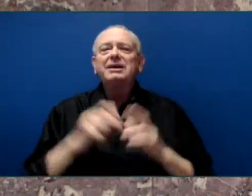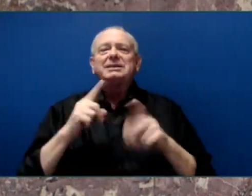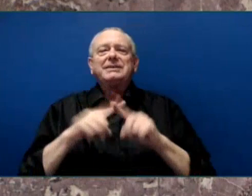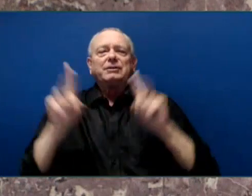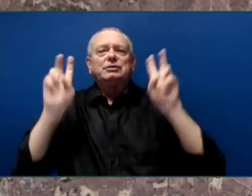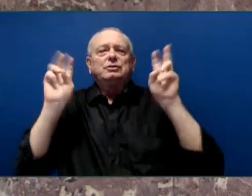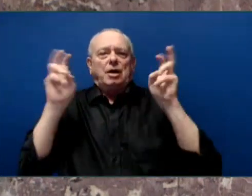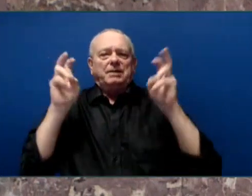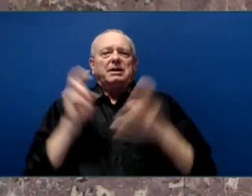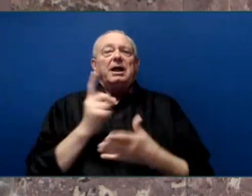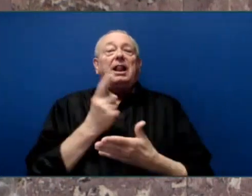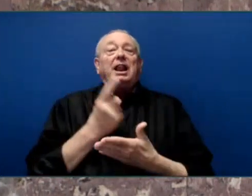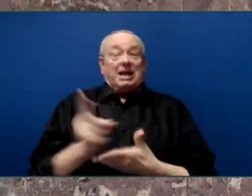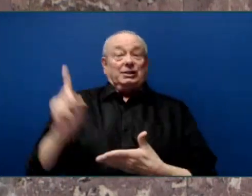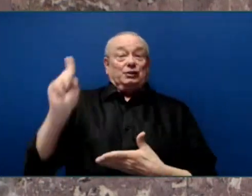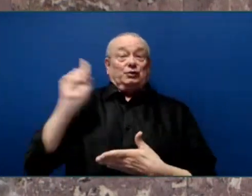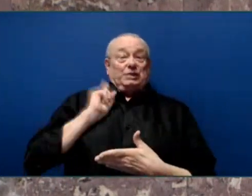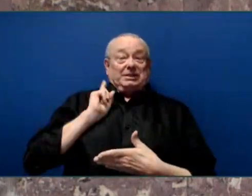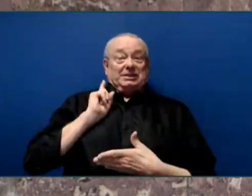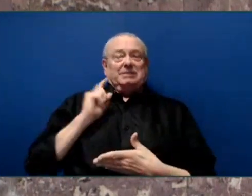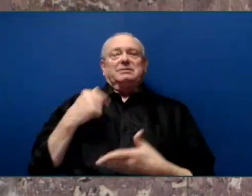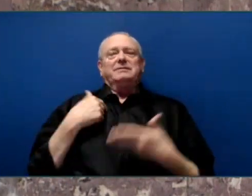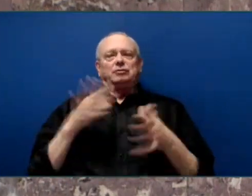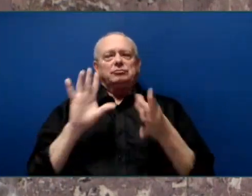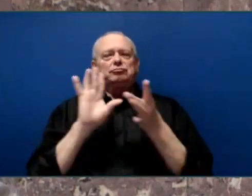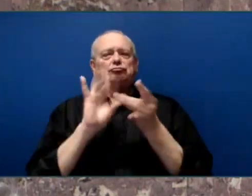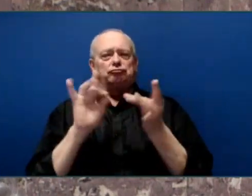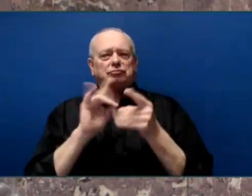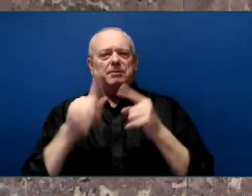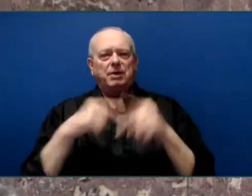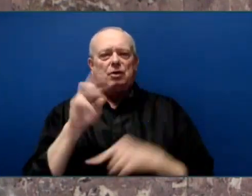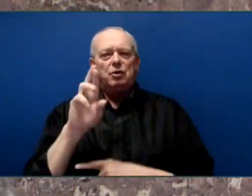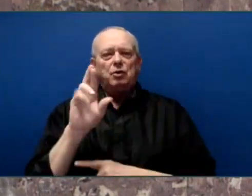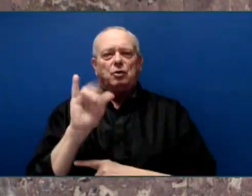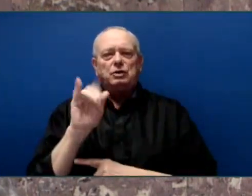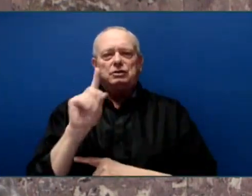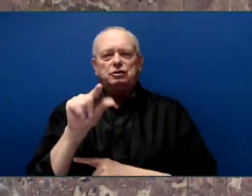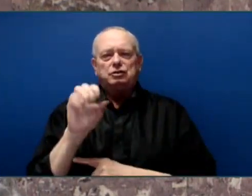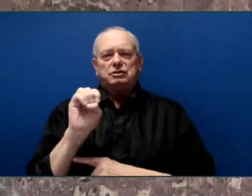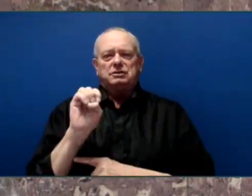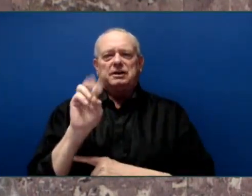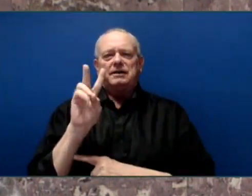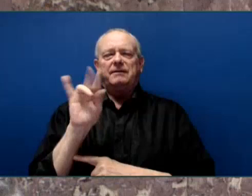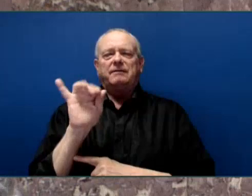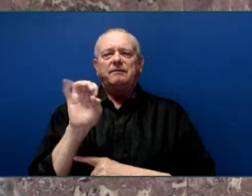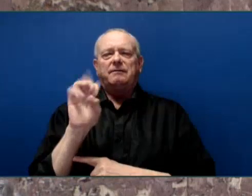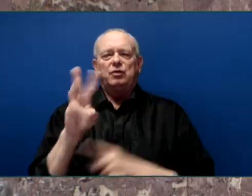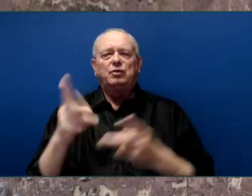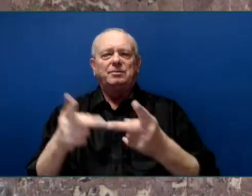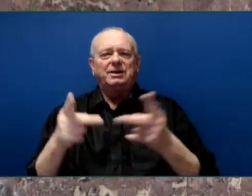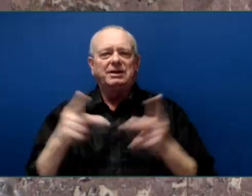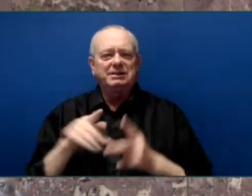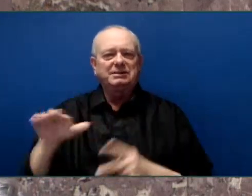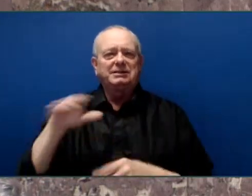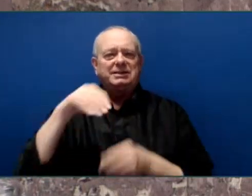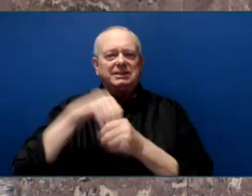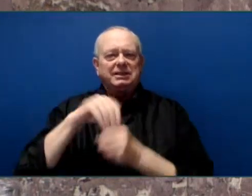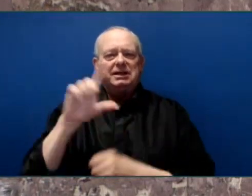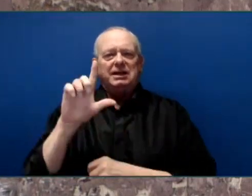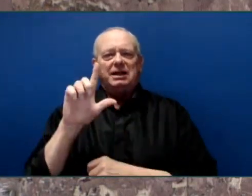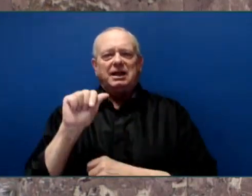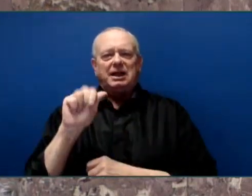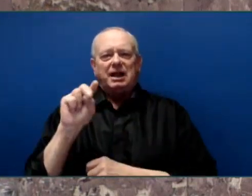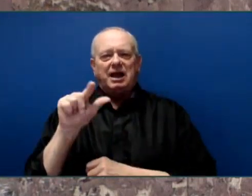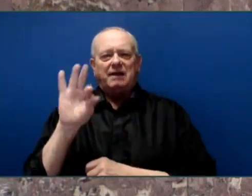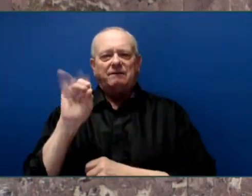a chaotic evacuation of RidgeView Place in Langford, where nearly 200 people were displaced from their building. But despite